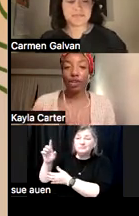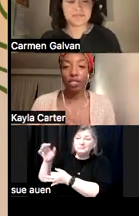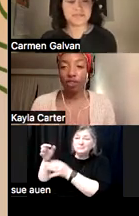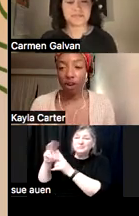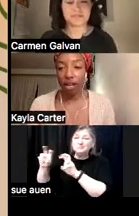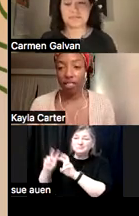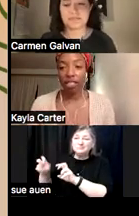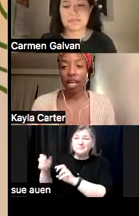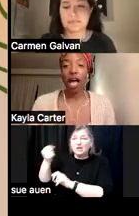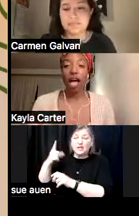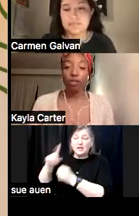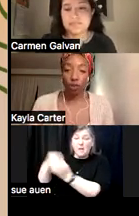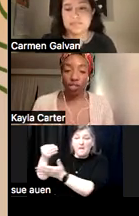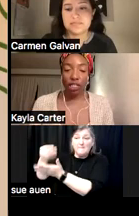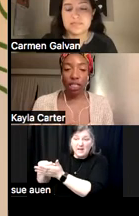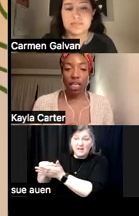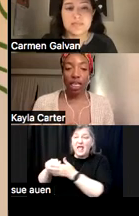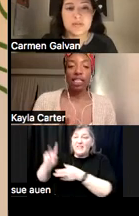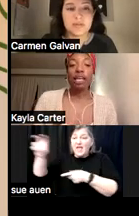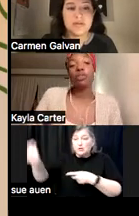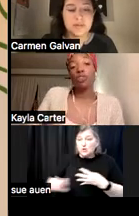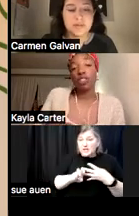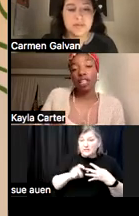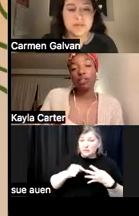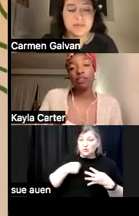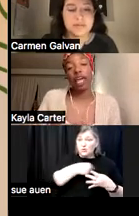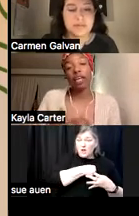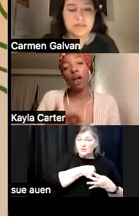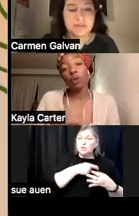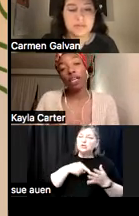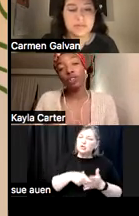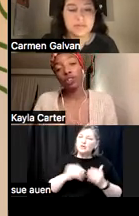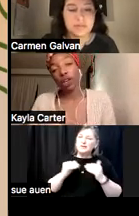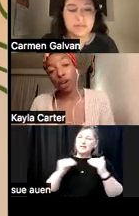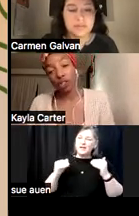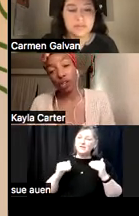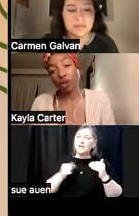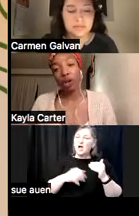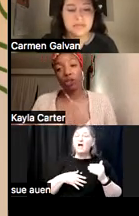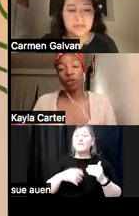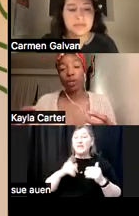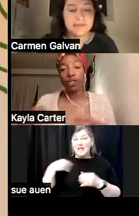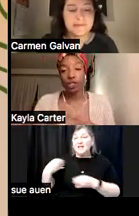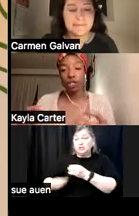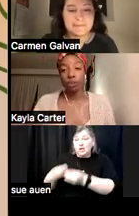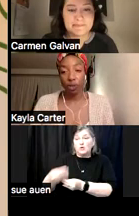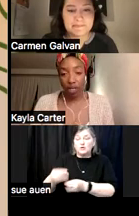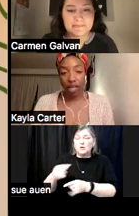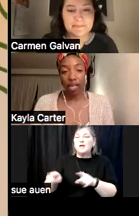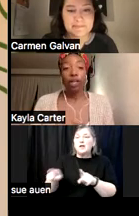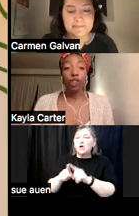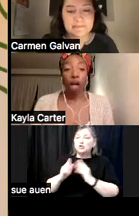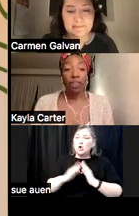that transference, unfortunately, demonstrates a level of like not only intergenerational, but also